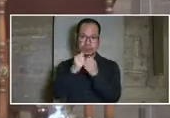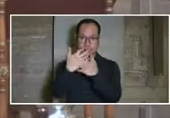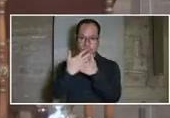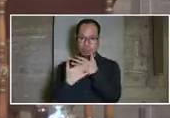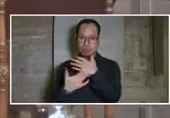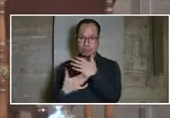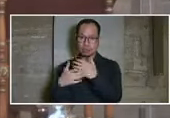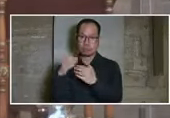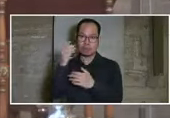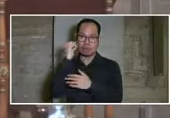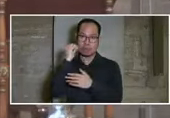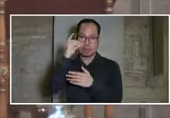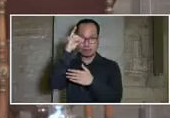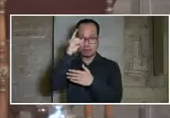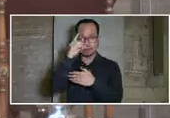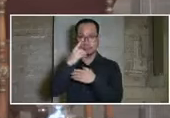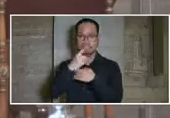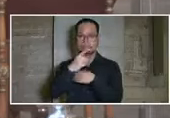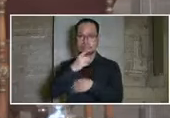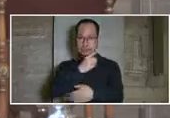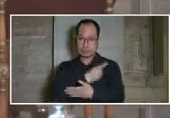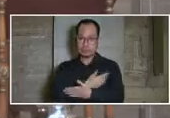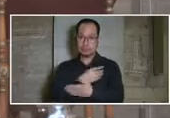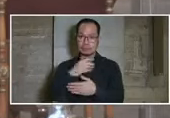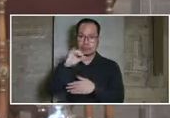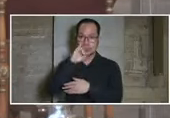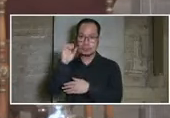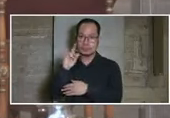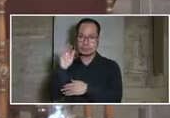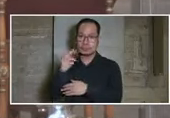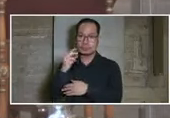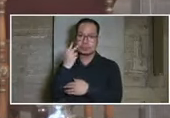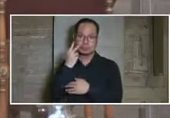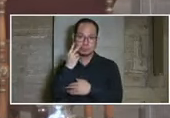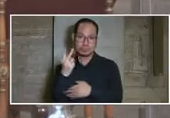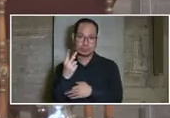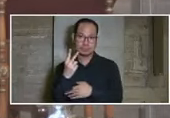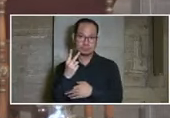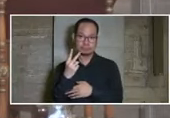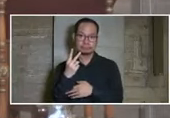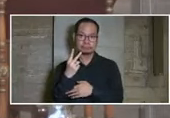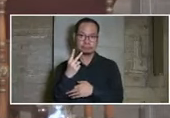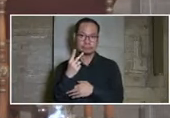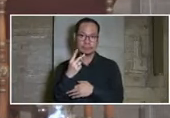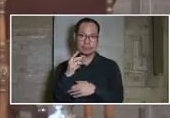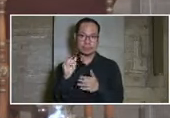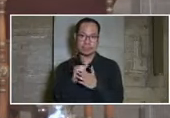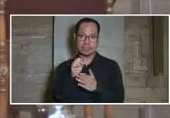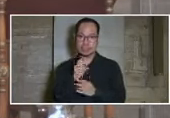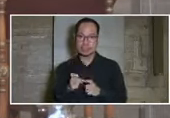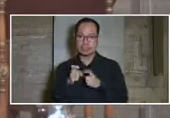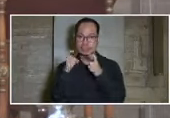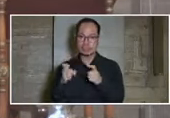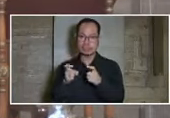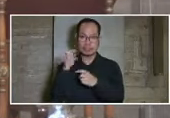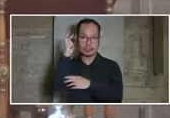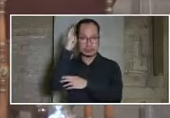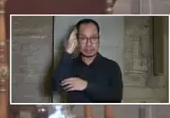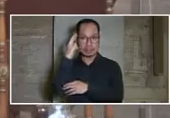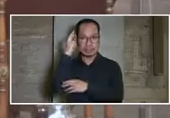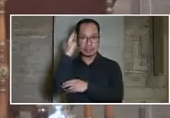the daughter of Jairus, would like us to see that gift and see that